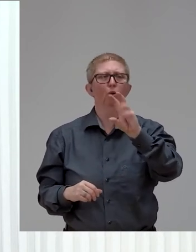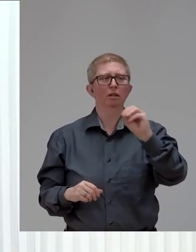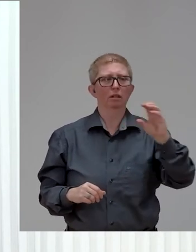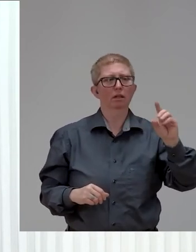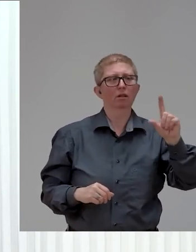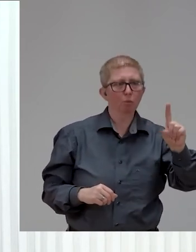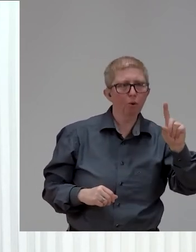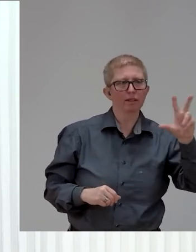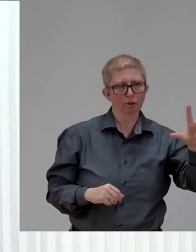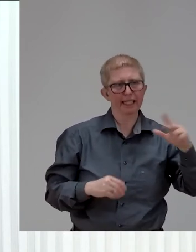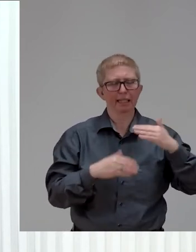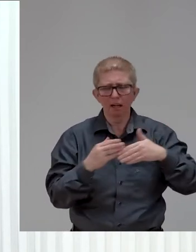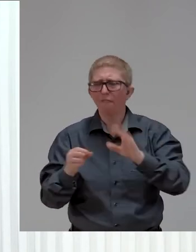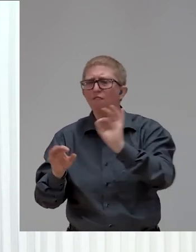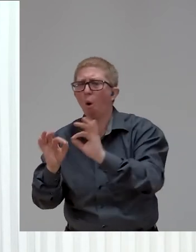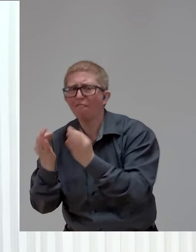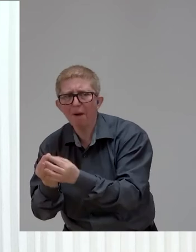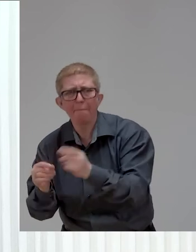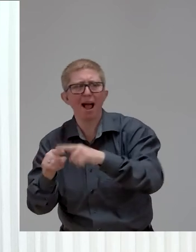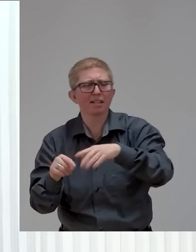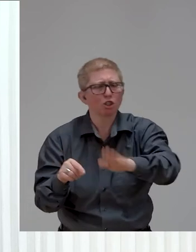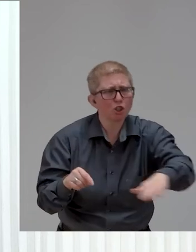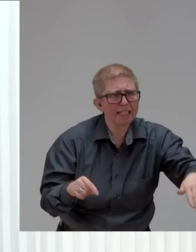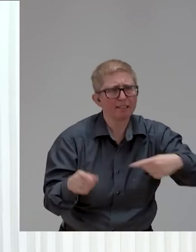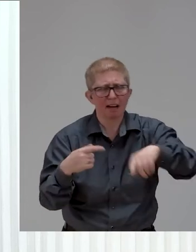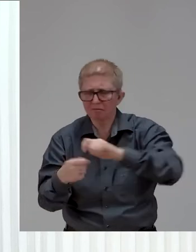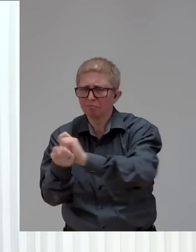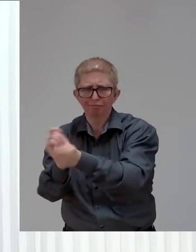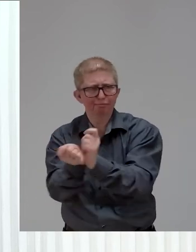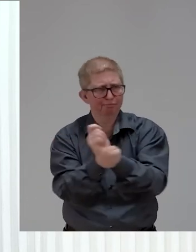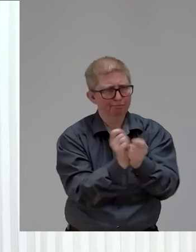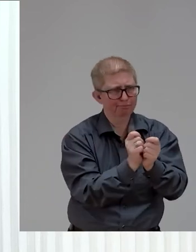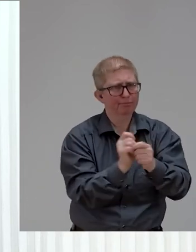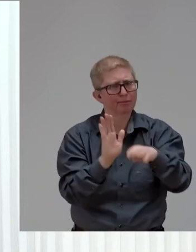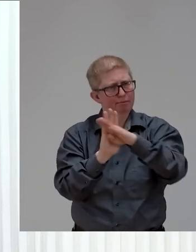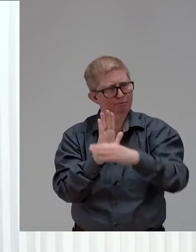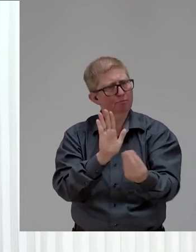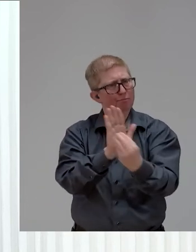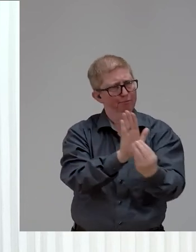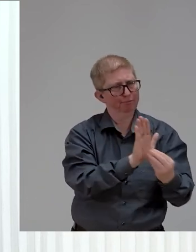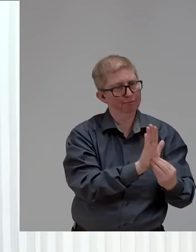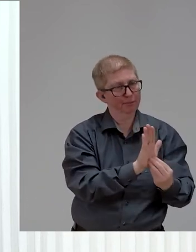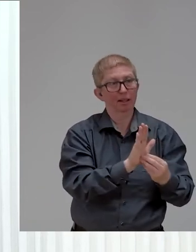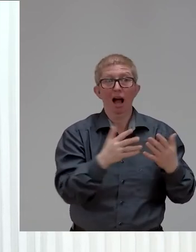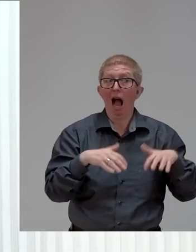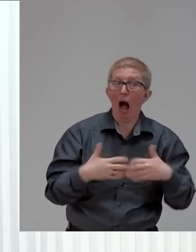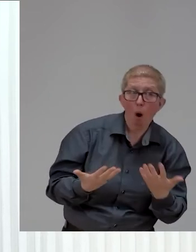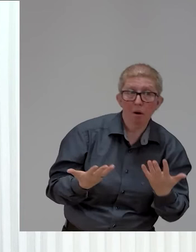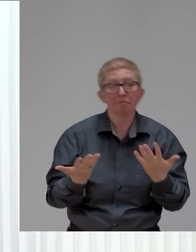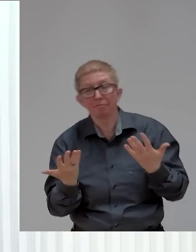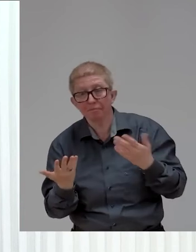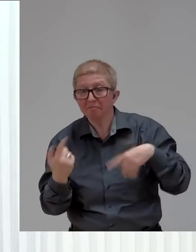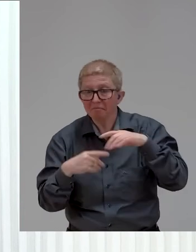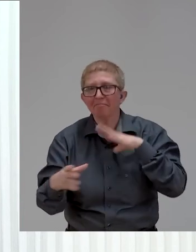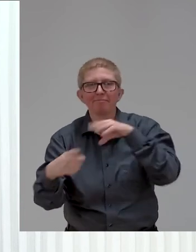In order to achieve this, I collaborated very closely with people with disabilities, with their families and communities. Together, we